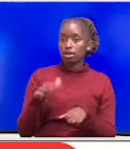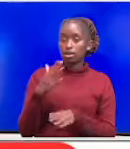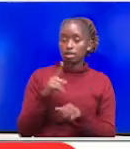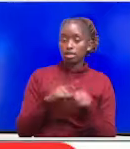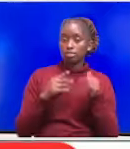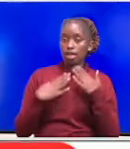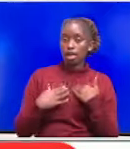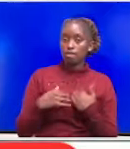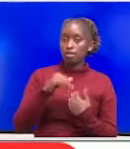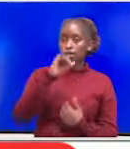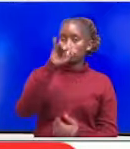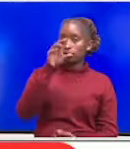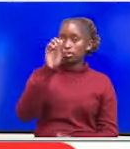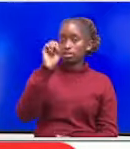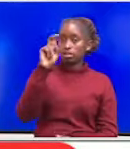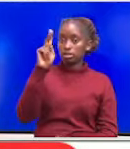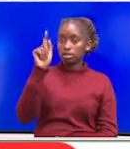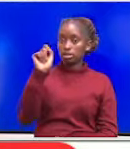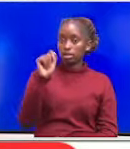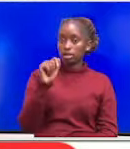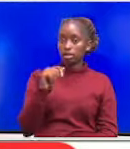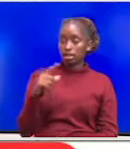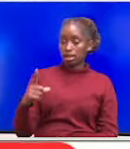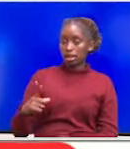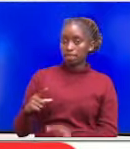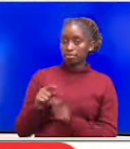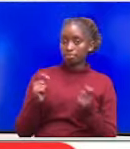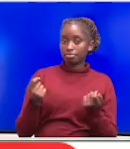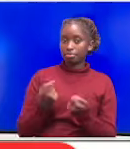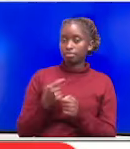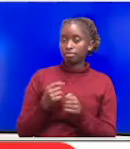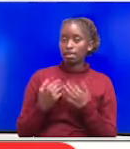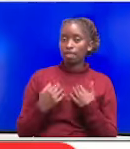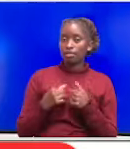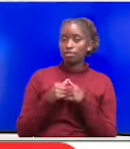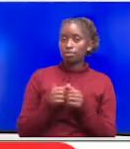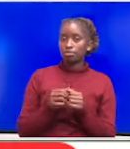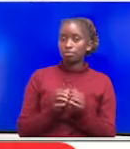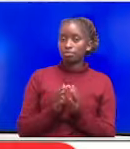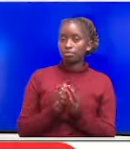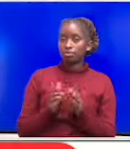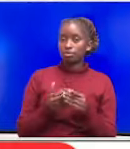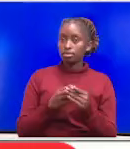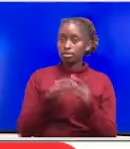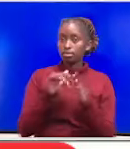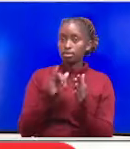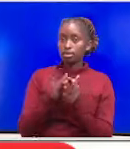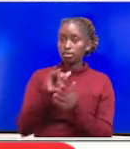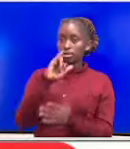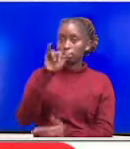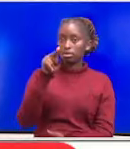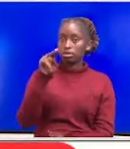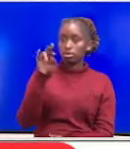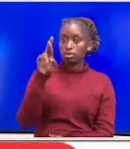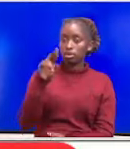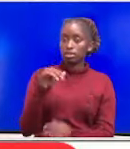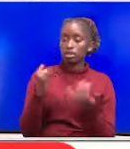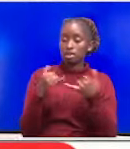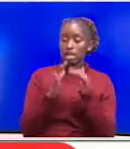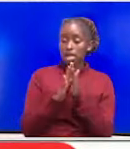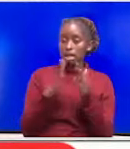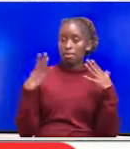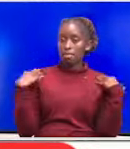Mwangi topped the ladies, while Neritu Nyaga and Tugi Kigwa led in the juniors category. The event attracted more